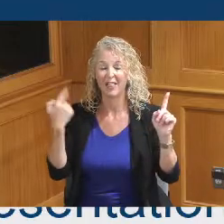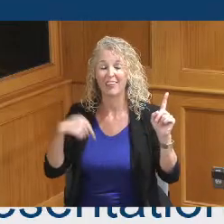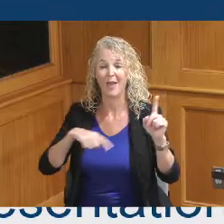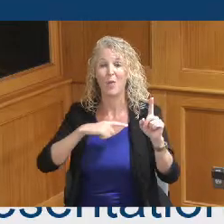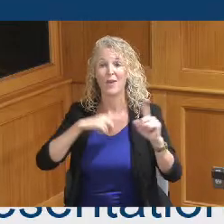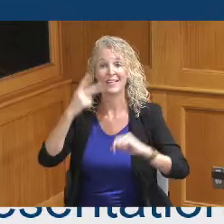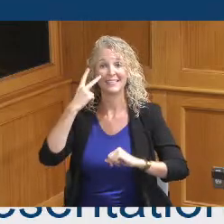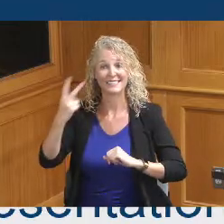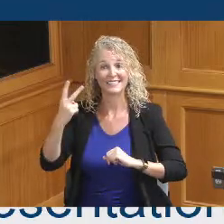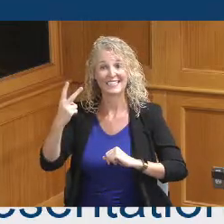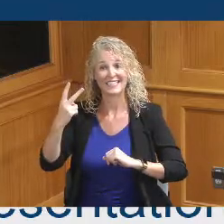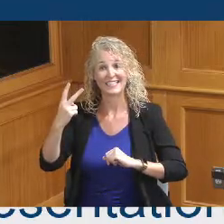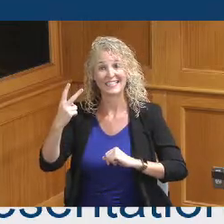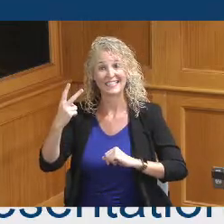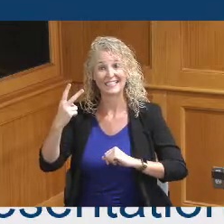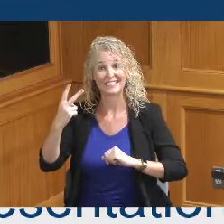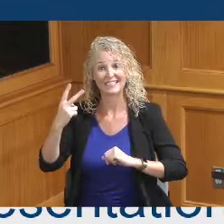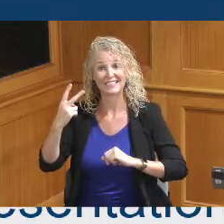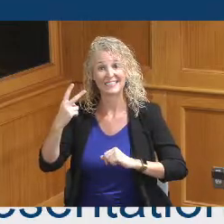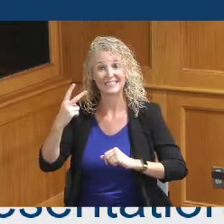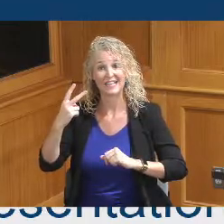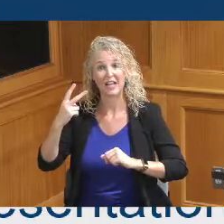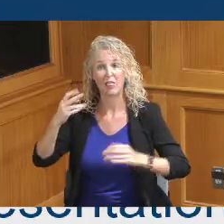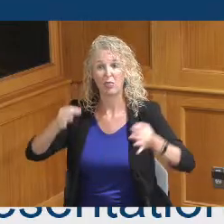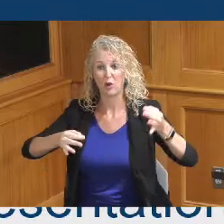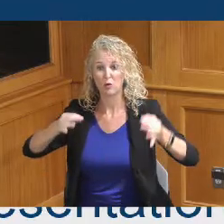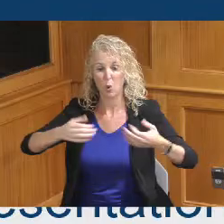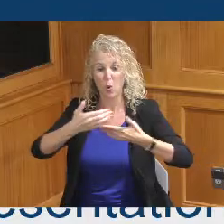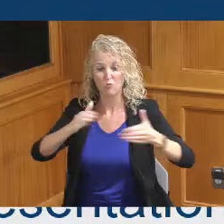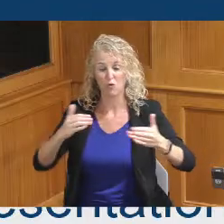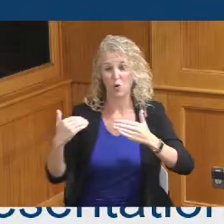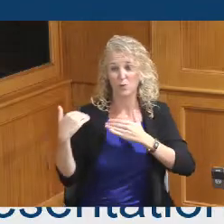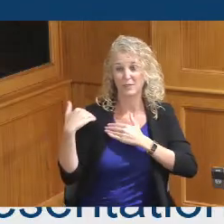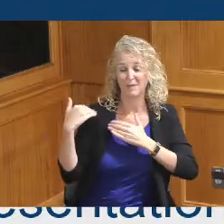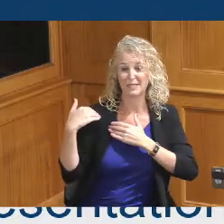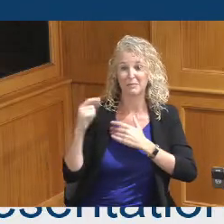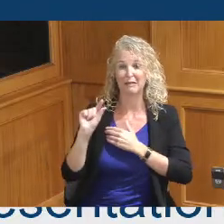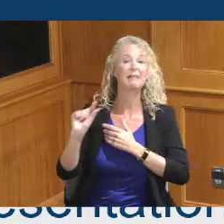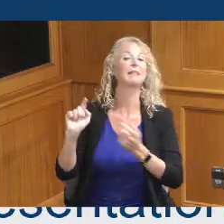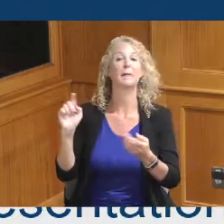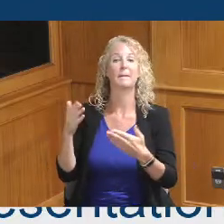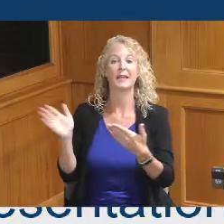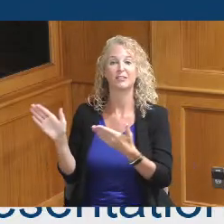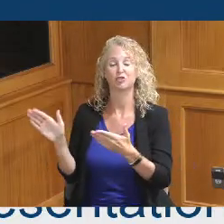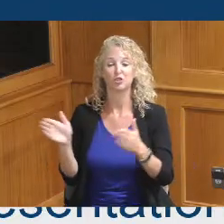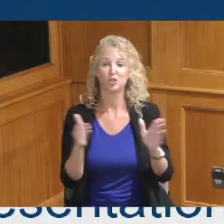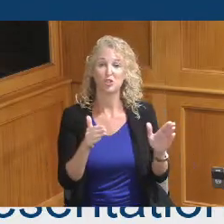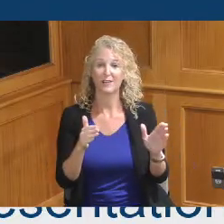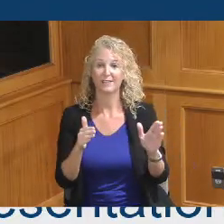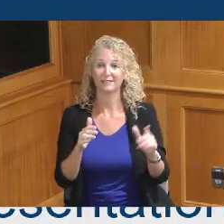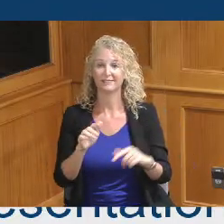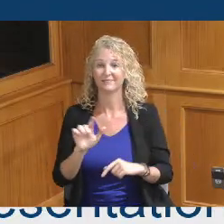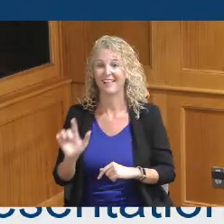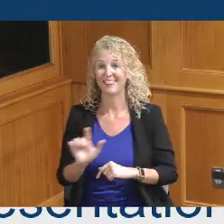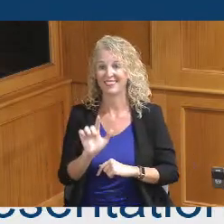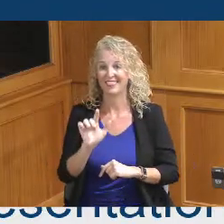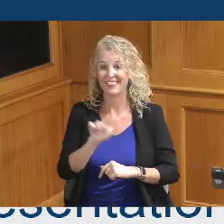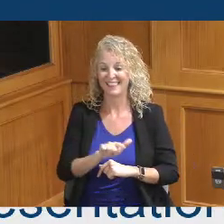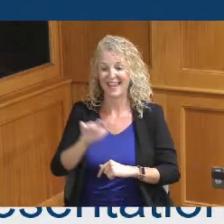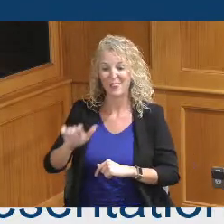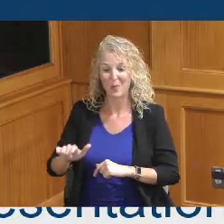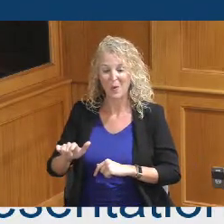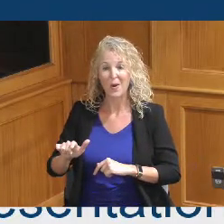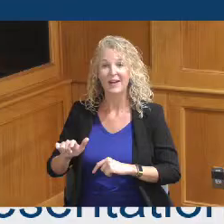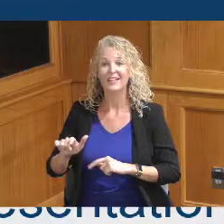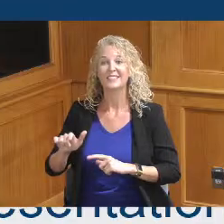started seeing the flow of dockets shift, that city of Cincinnati landlords are pushing cases to Mondays and Wednesdays to avoid